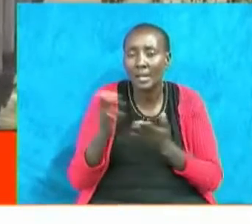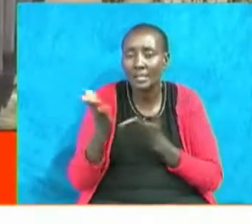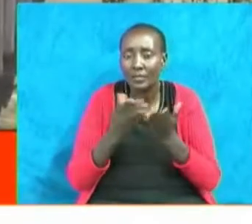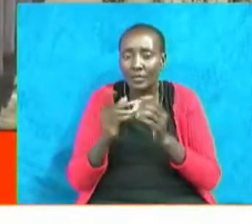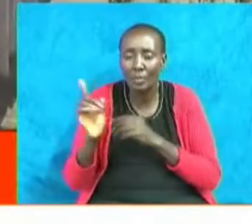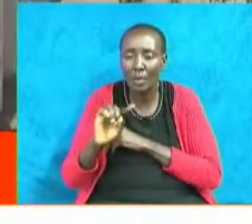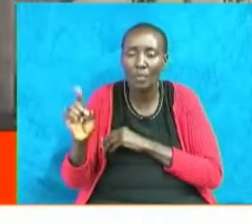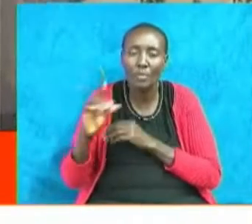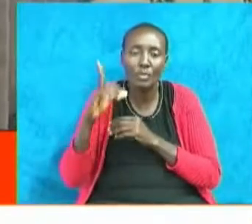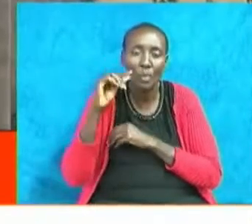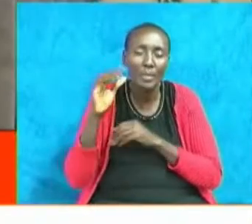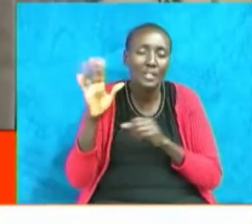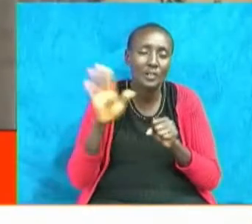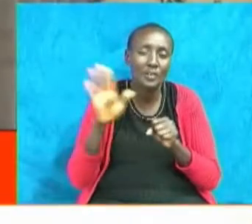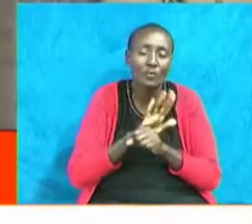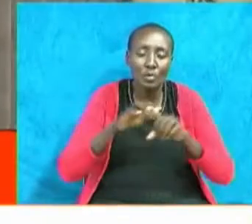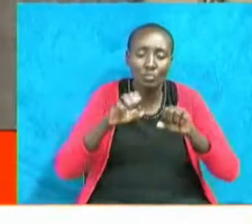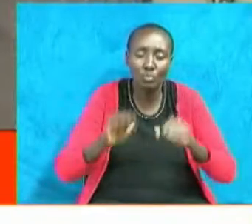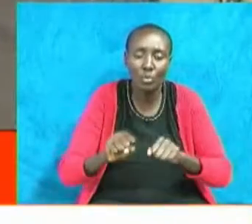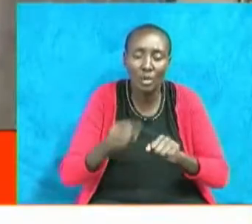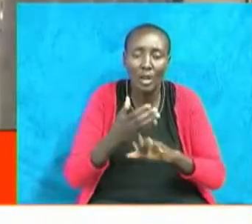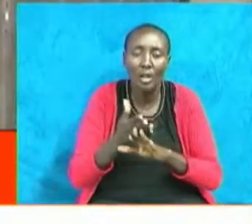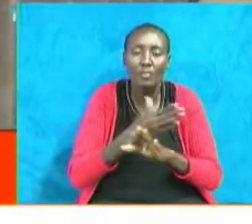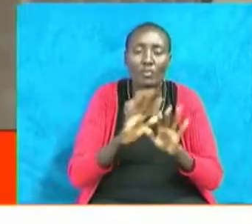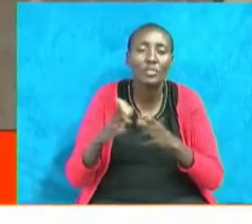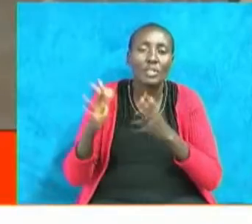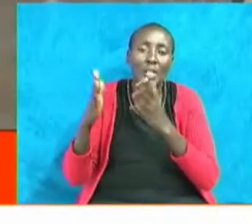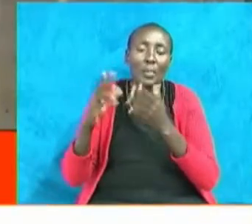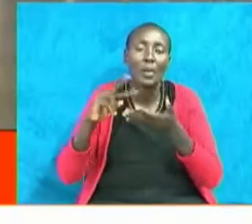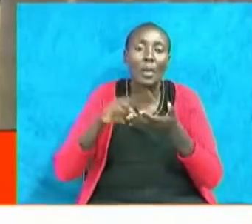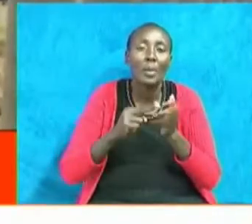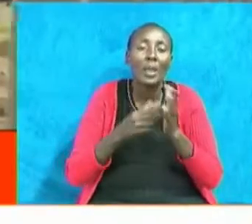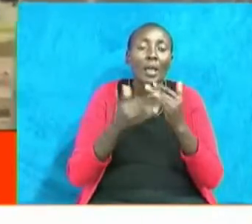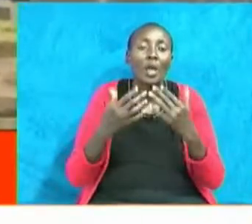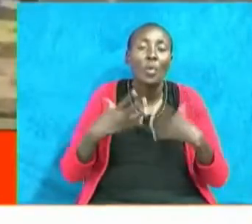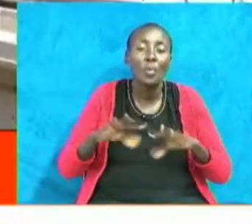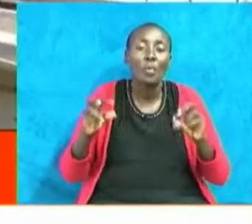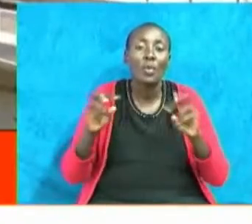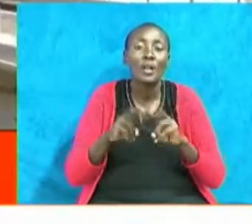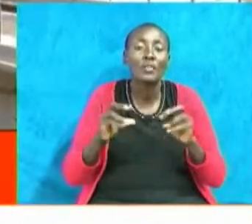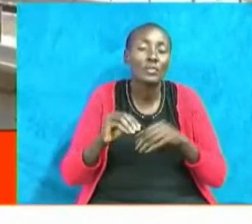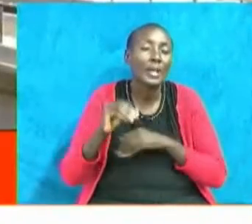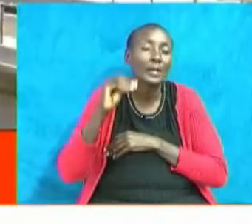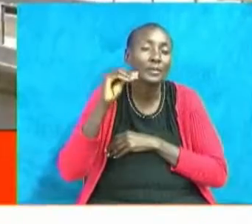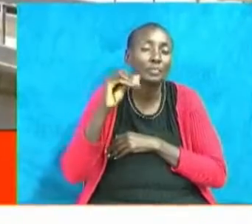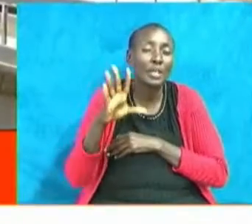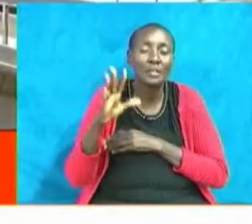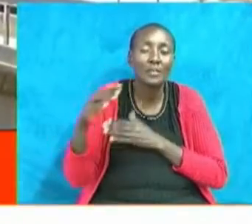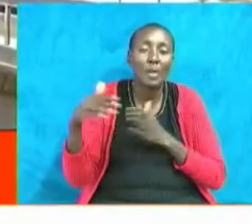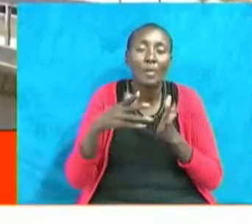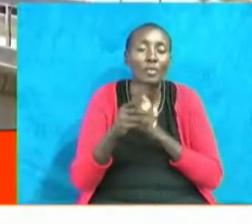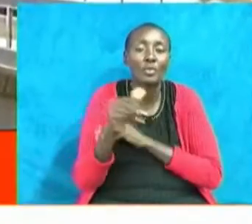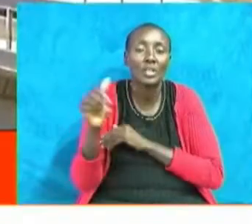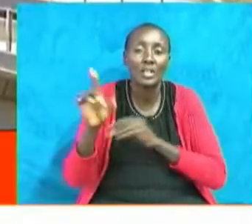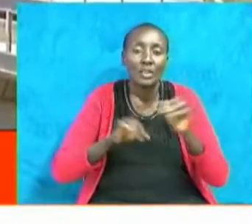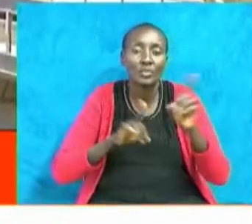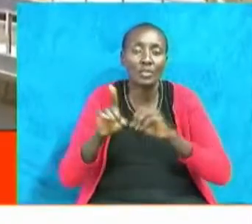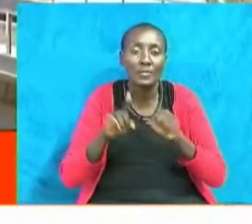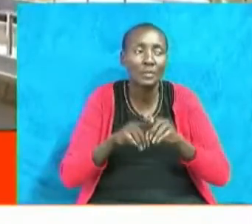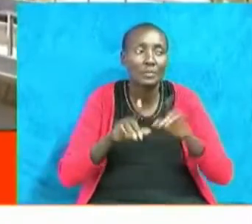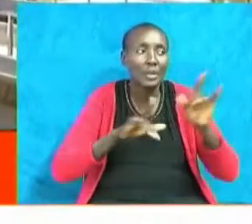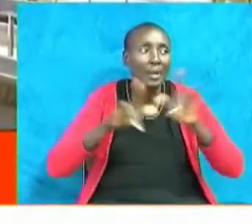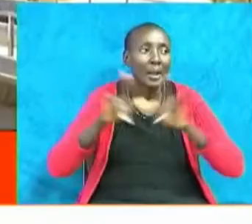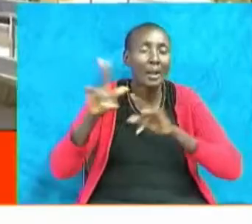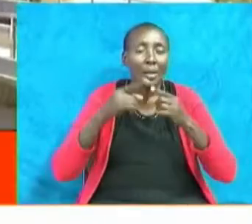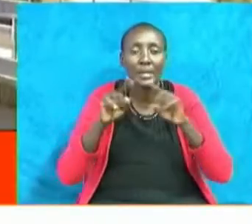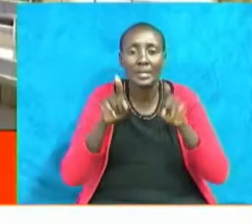is fully booked ahead of the festive season, forcing holidaymakers to seek expensive alternative methods of travel like air that has